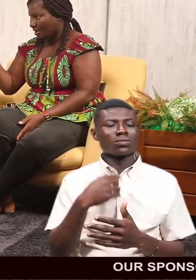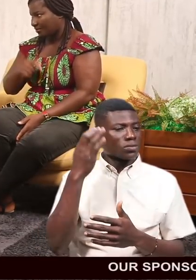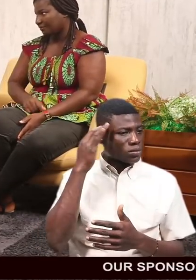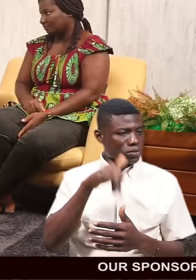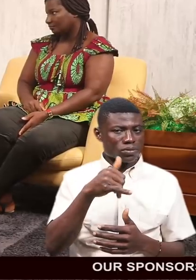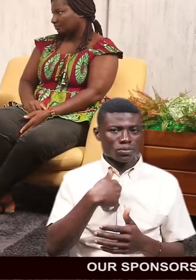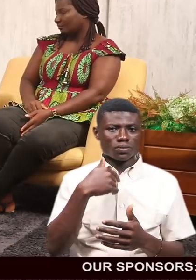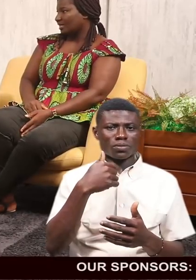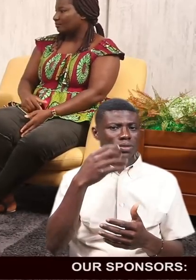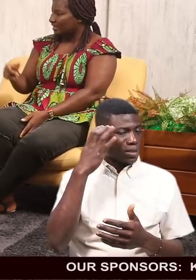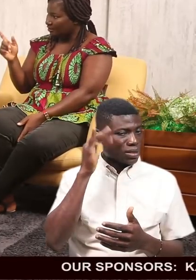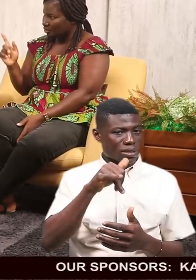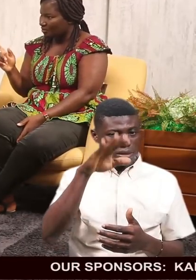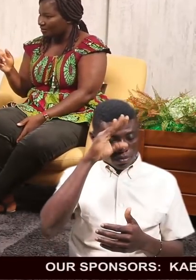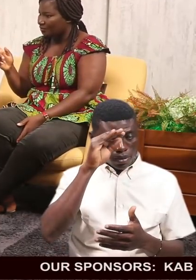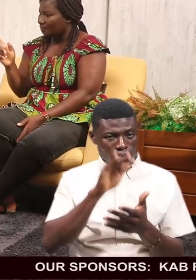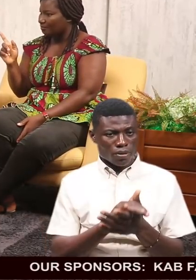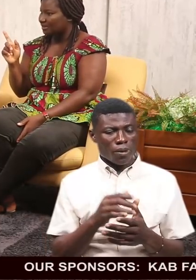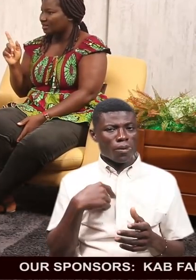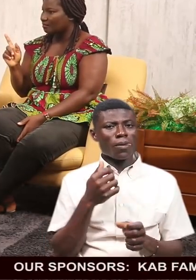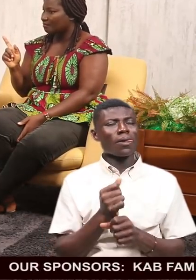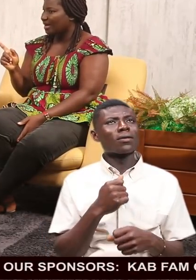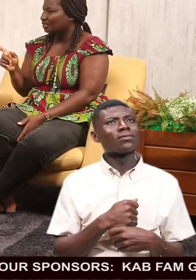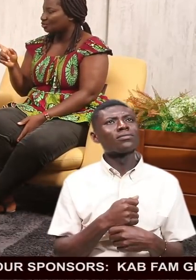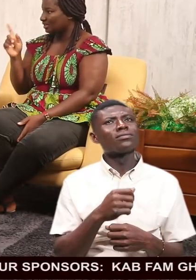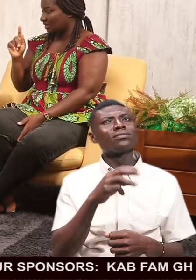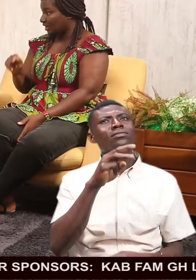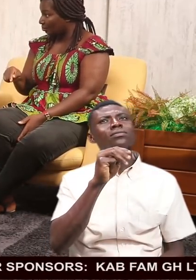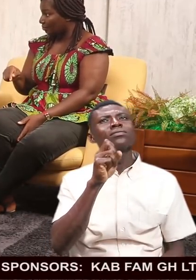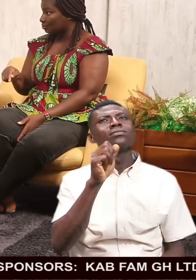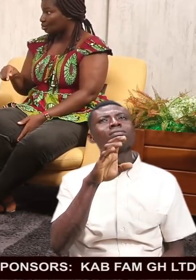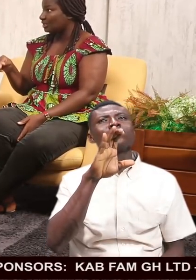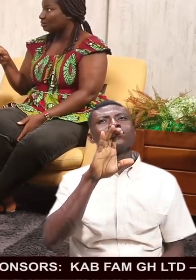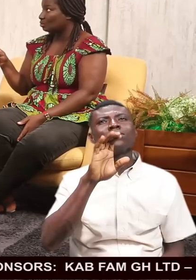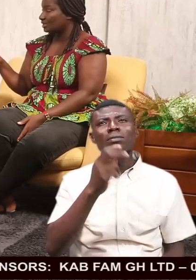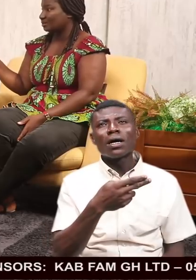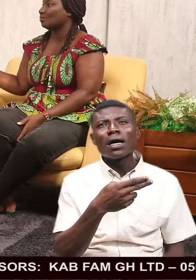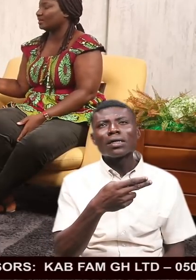se waware me ye story no se March o se April